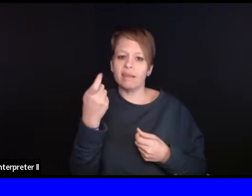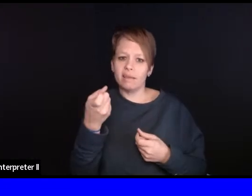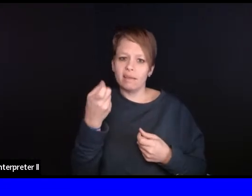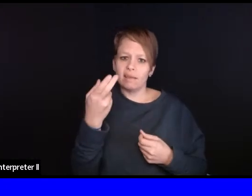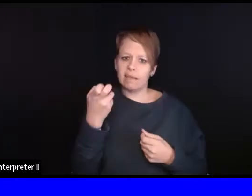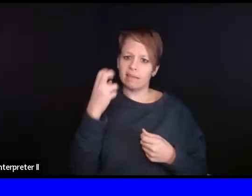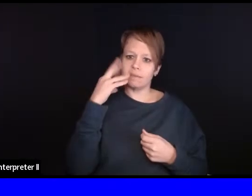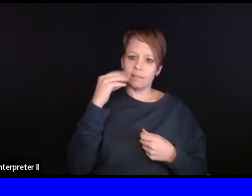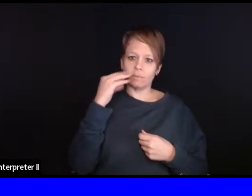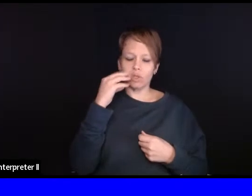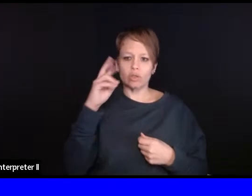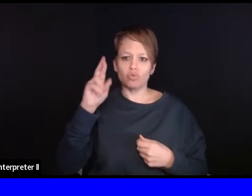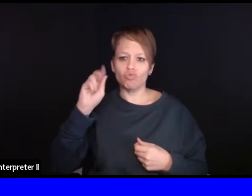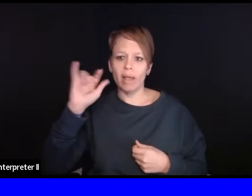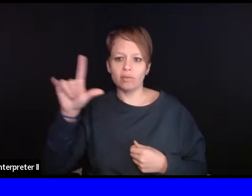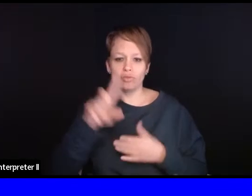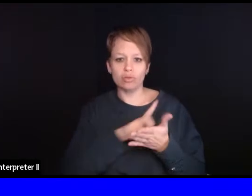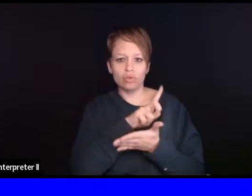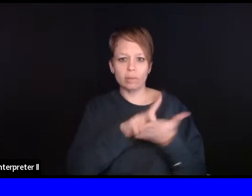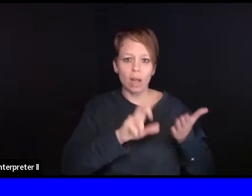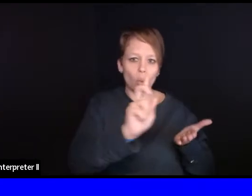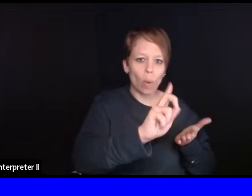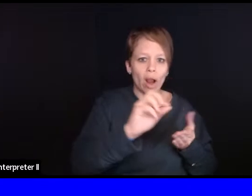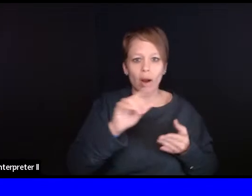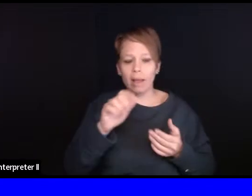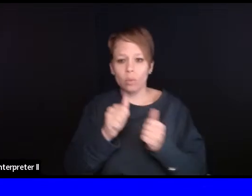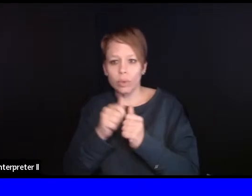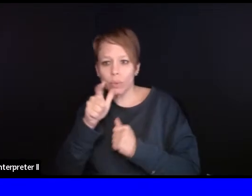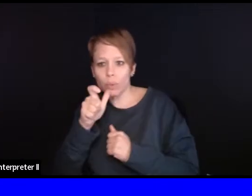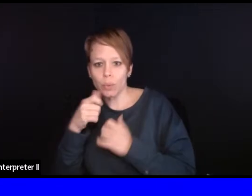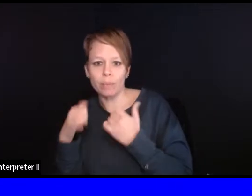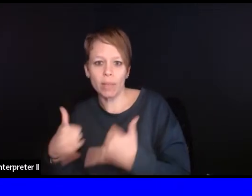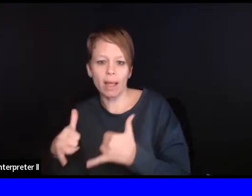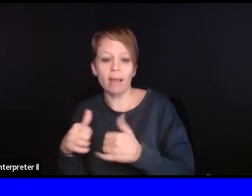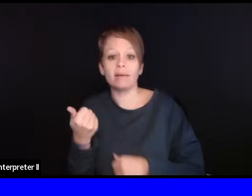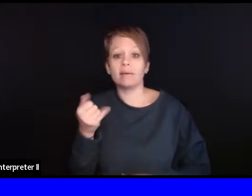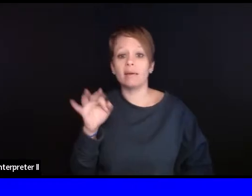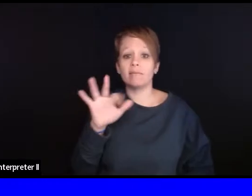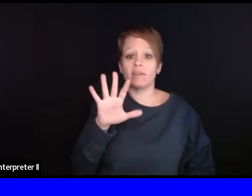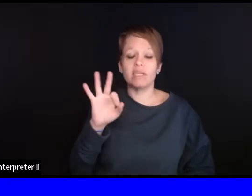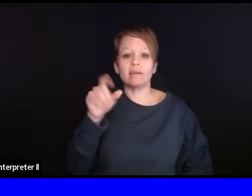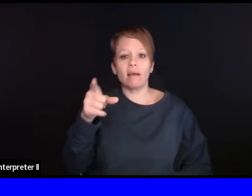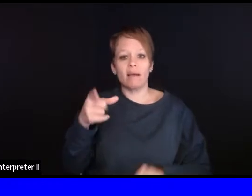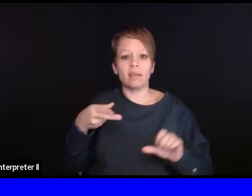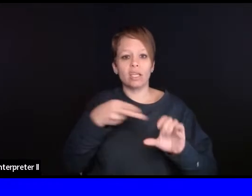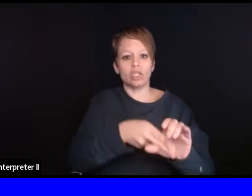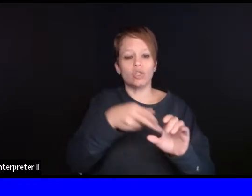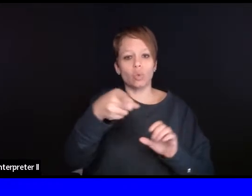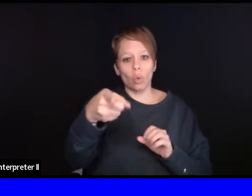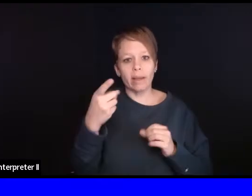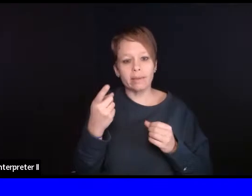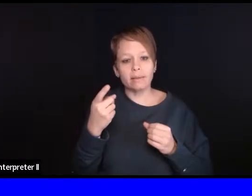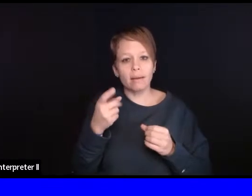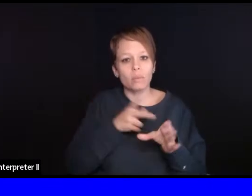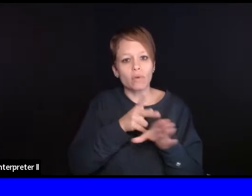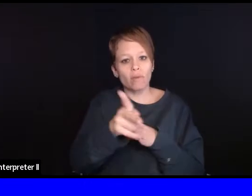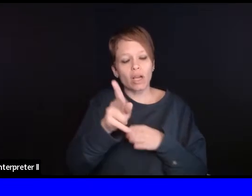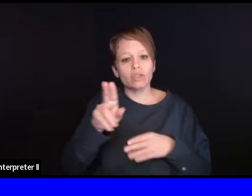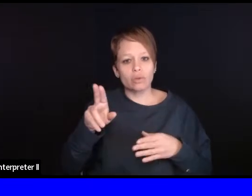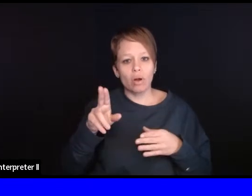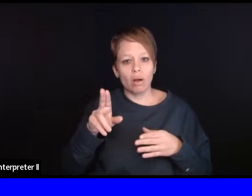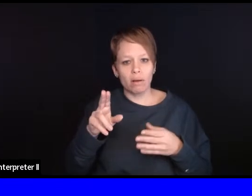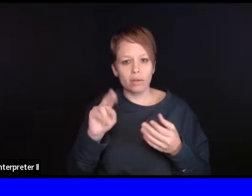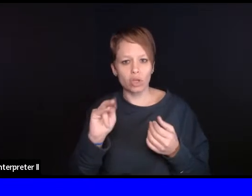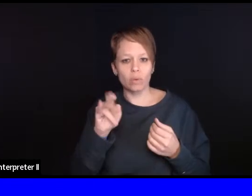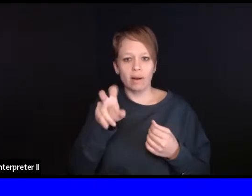who he could play. By 1959, Lee Elder joined the Professional United Golfers Association, where he dominated the